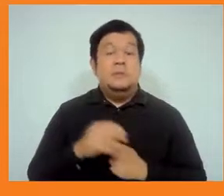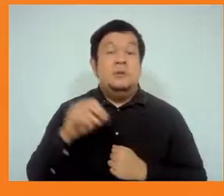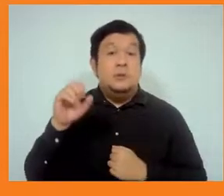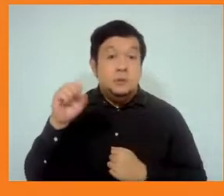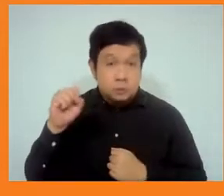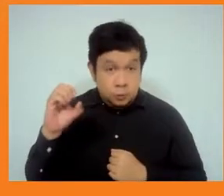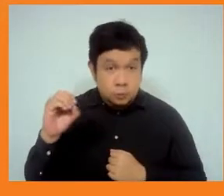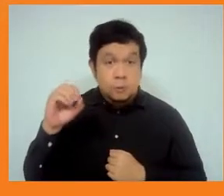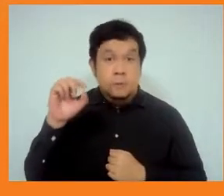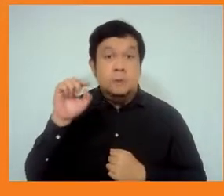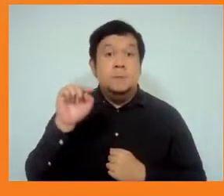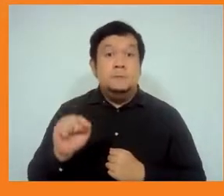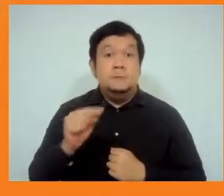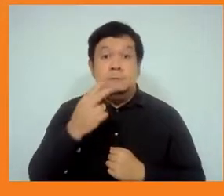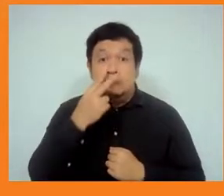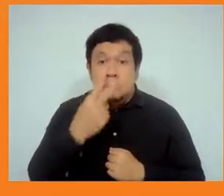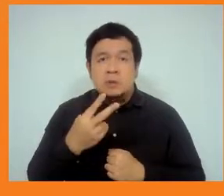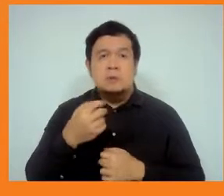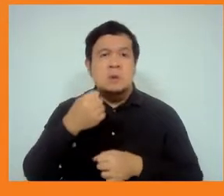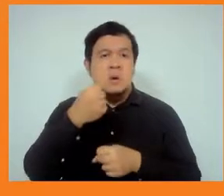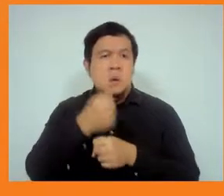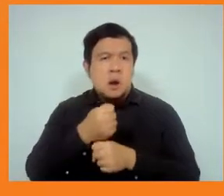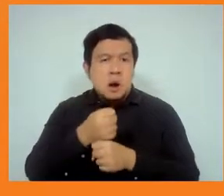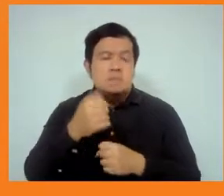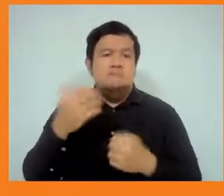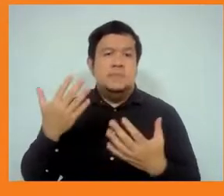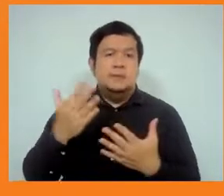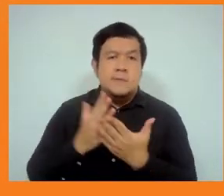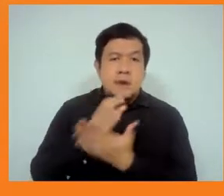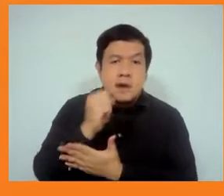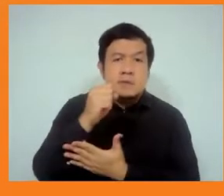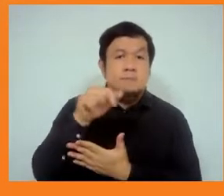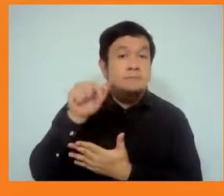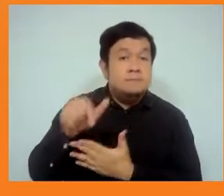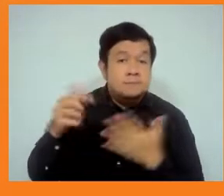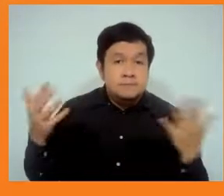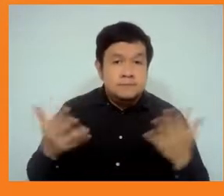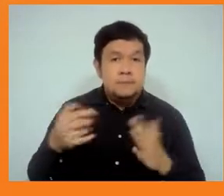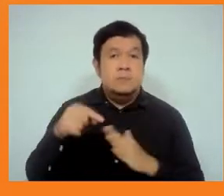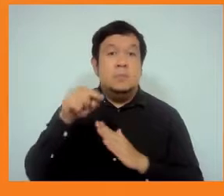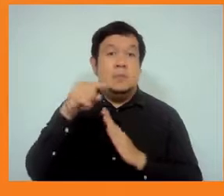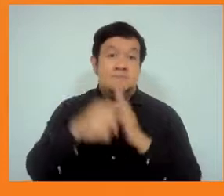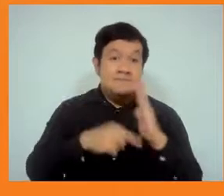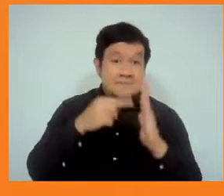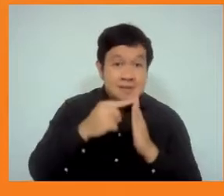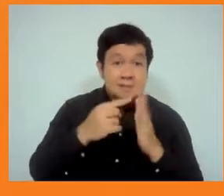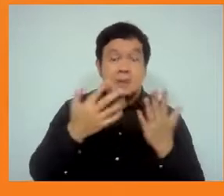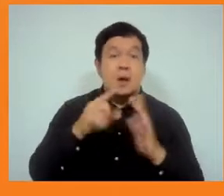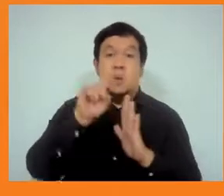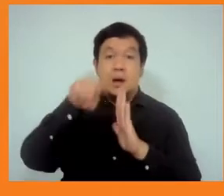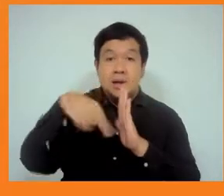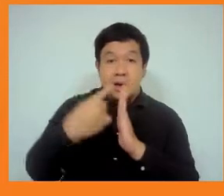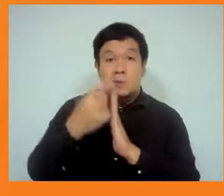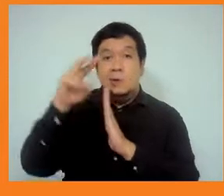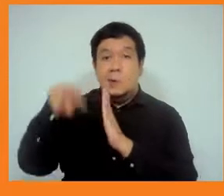to include, because the current issues are beyond those three issues when it comes to the